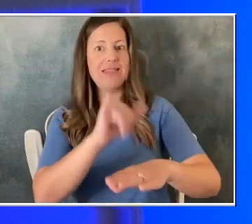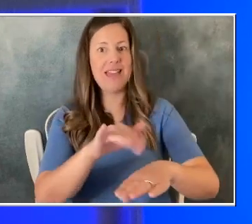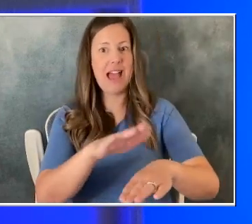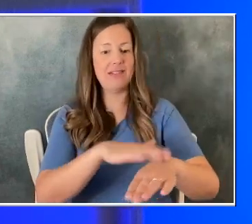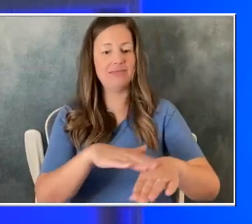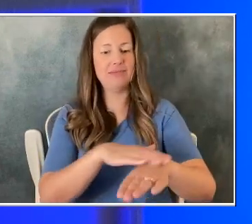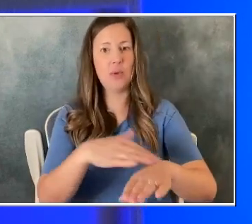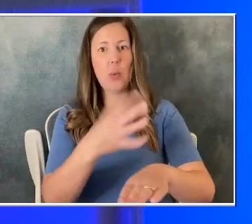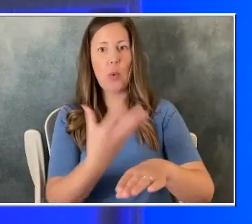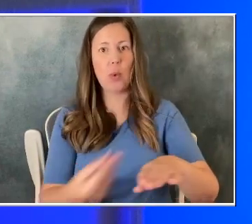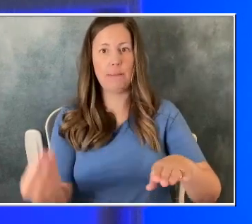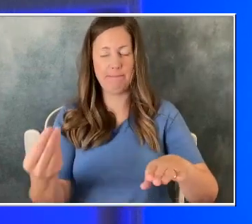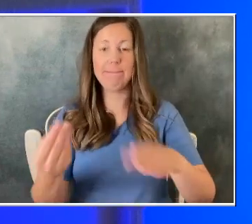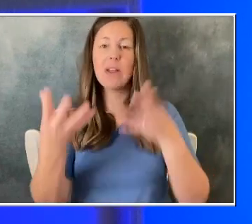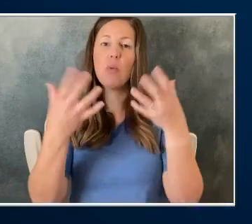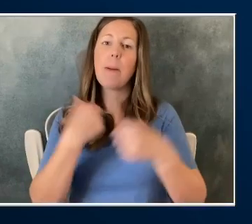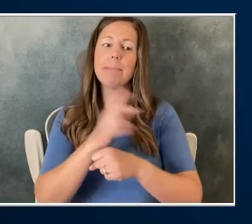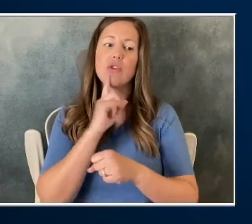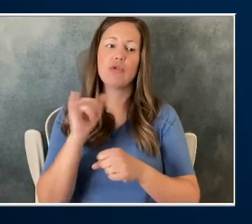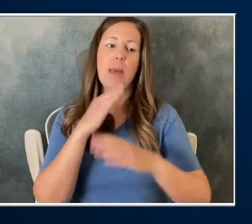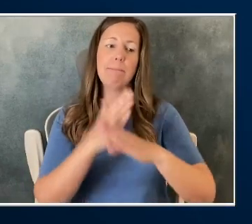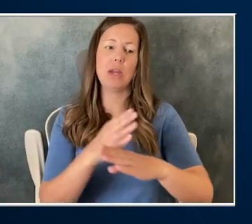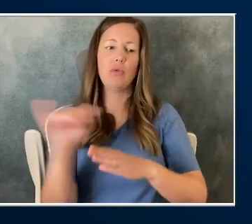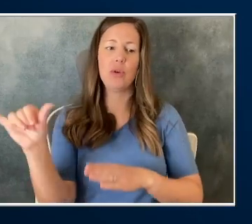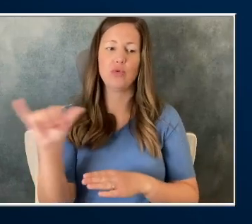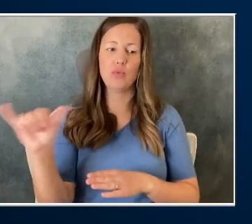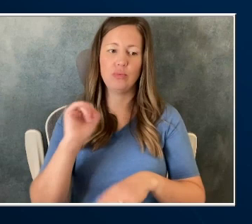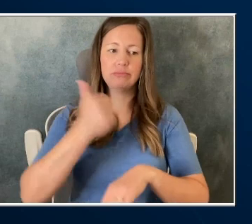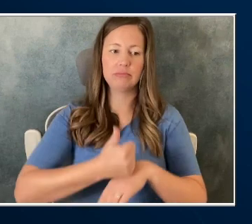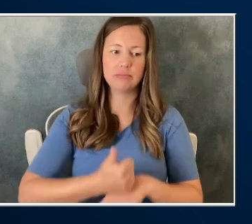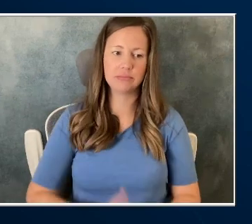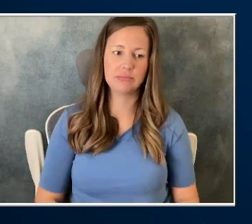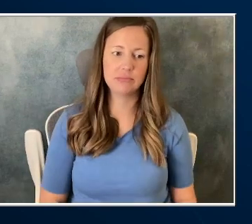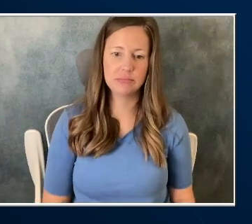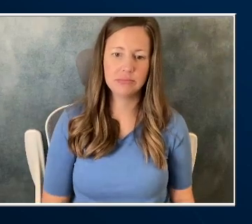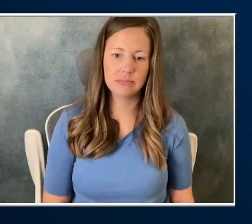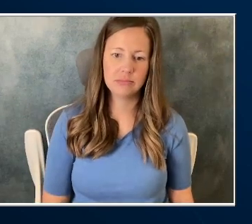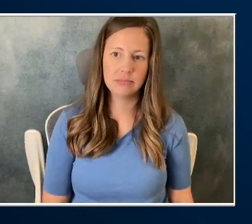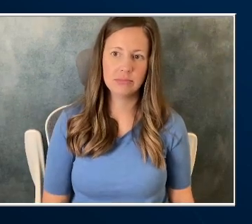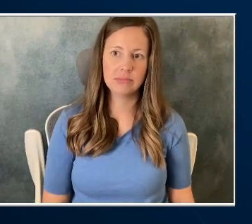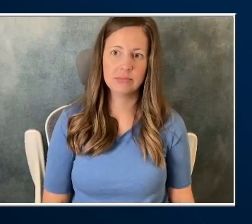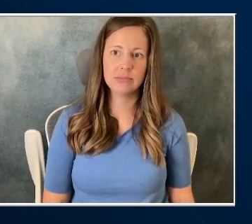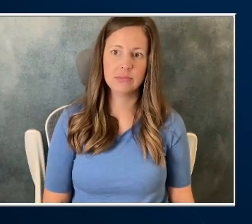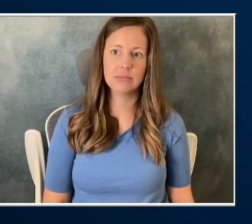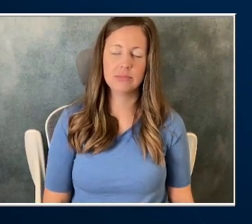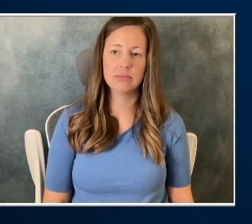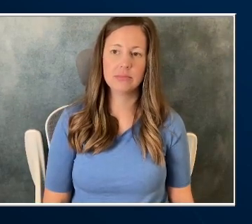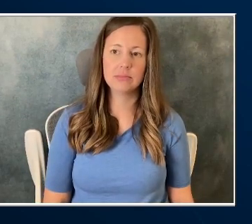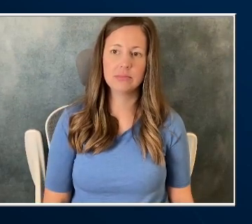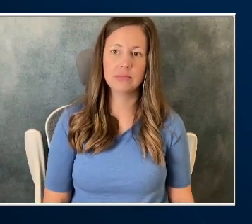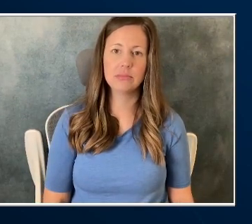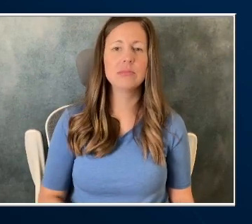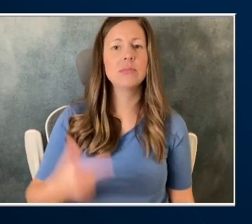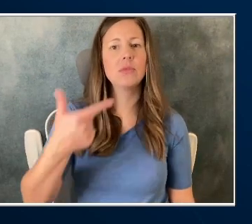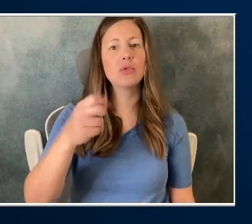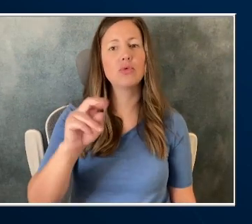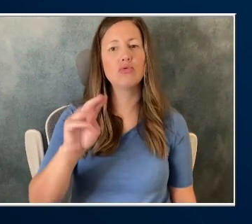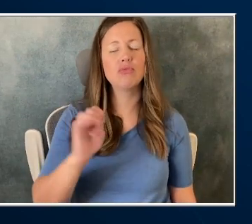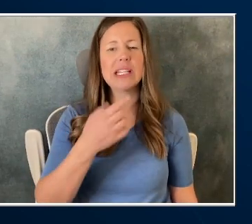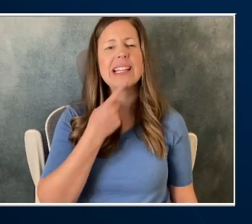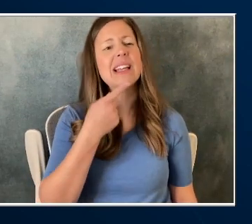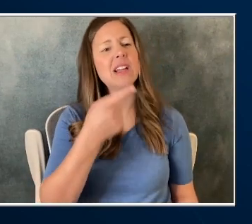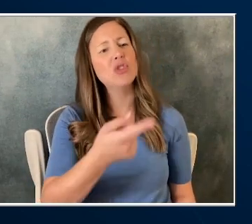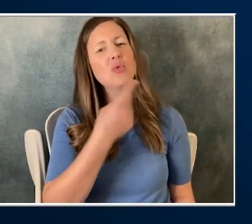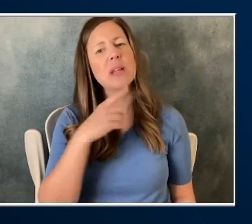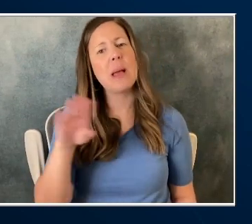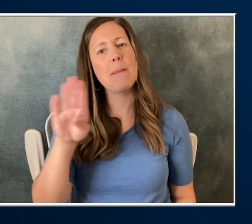that barrier intact. Okay. Jean wants a clarification. Jean writes, did you say